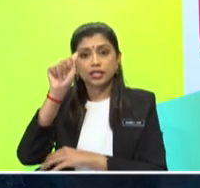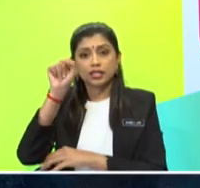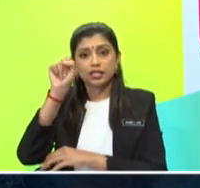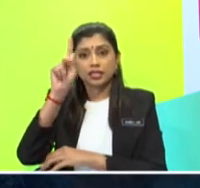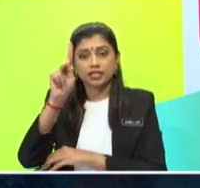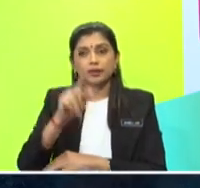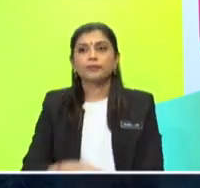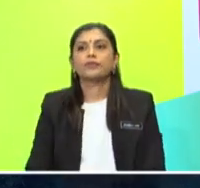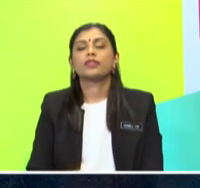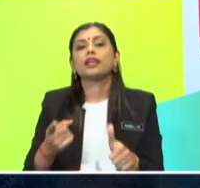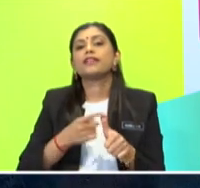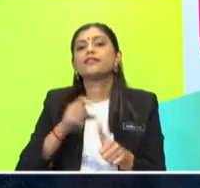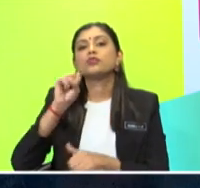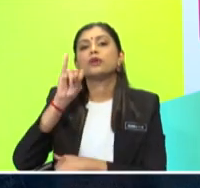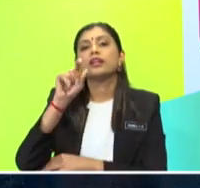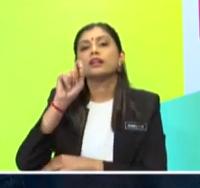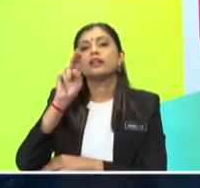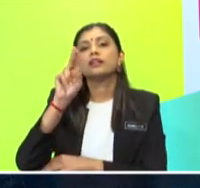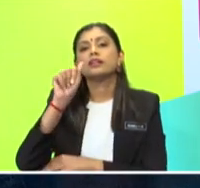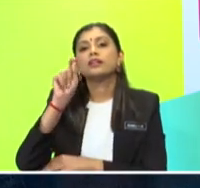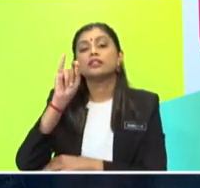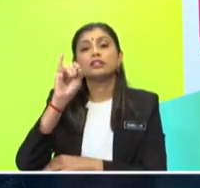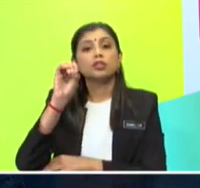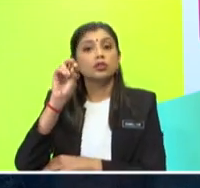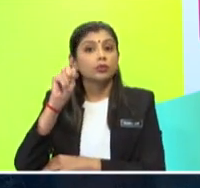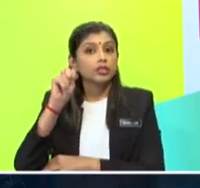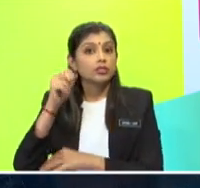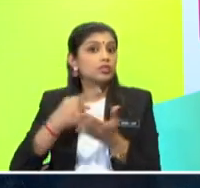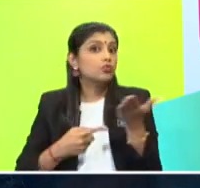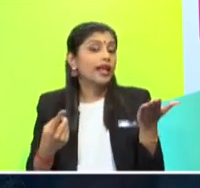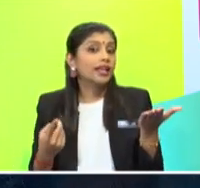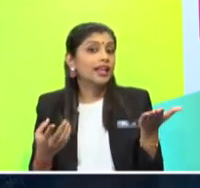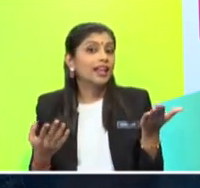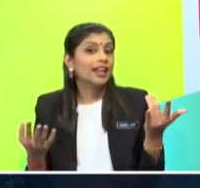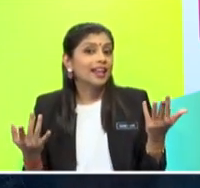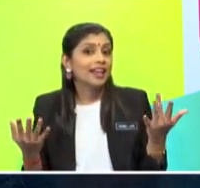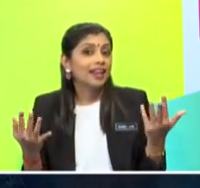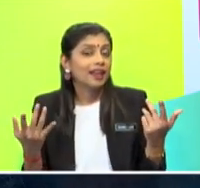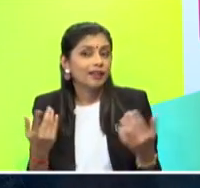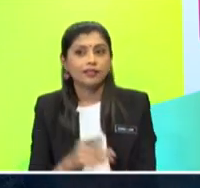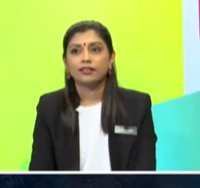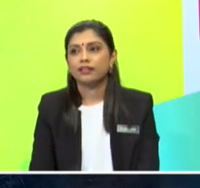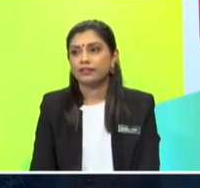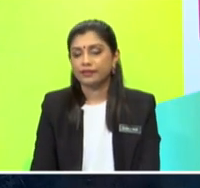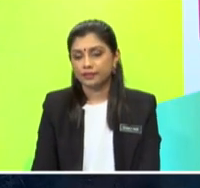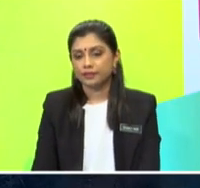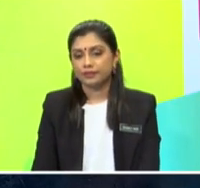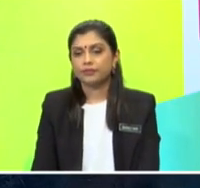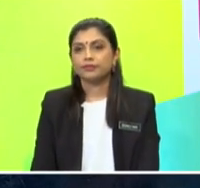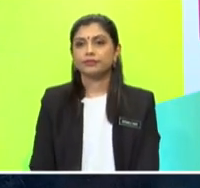do you think would be the situation for this second situation, Sean? Situation, I believe,